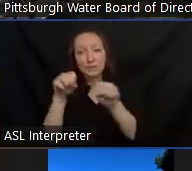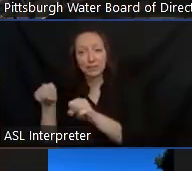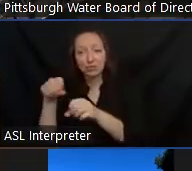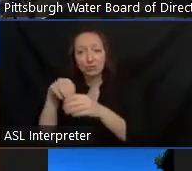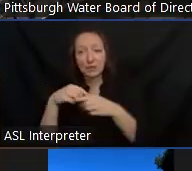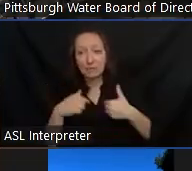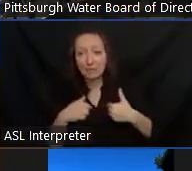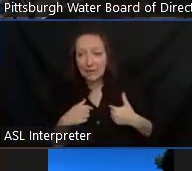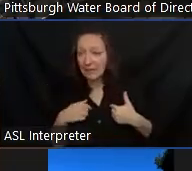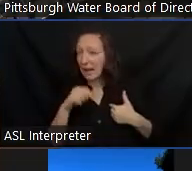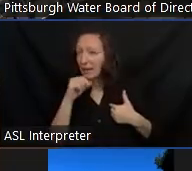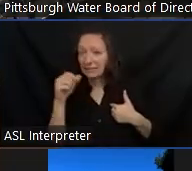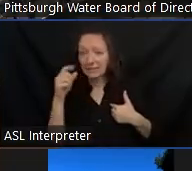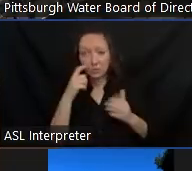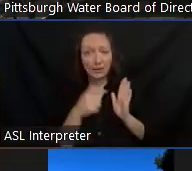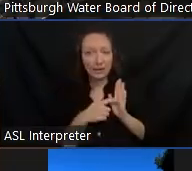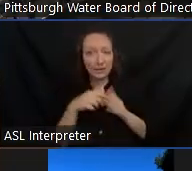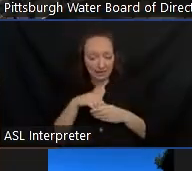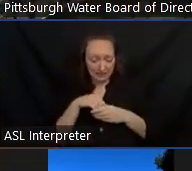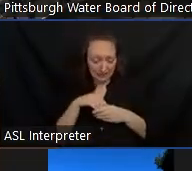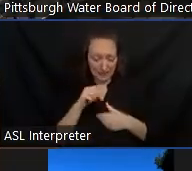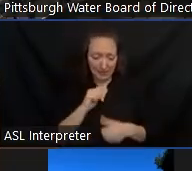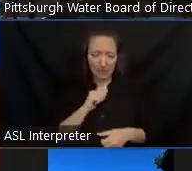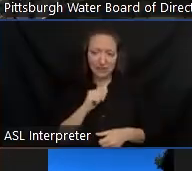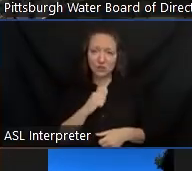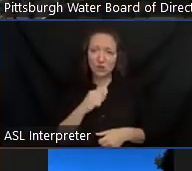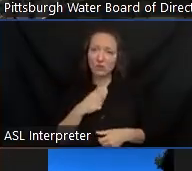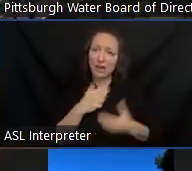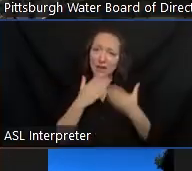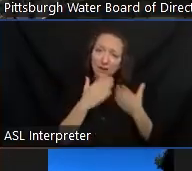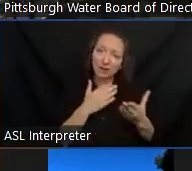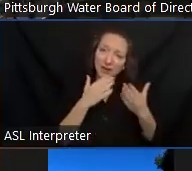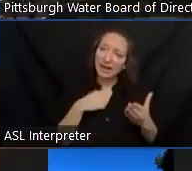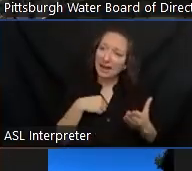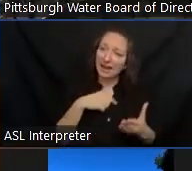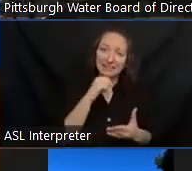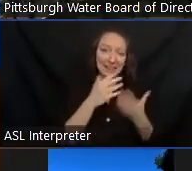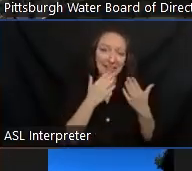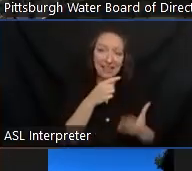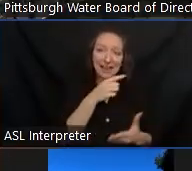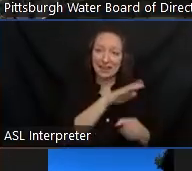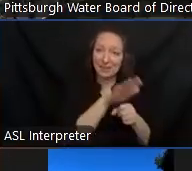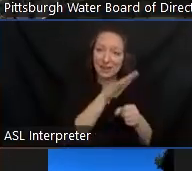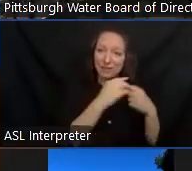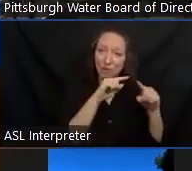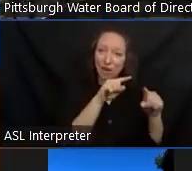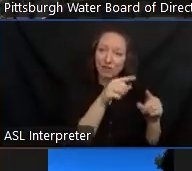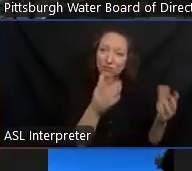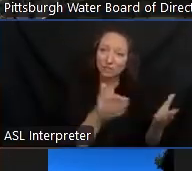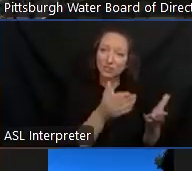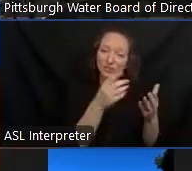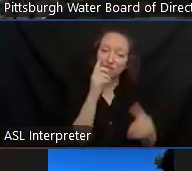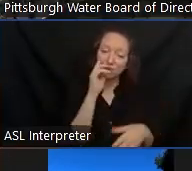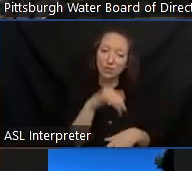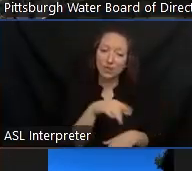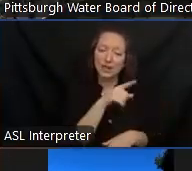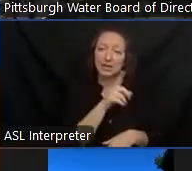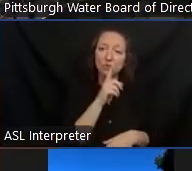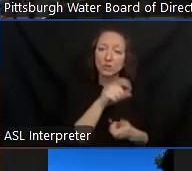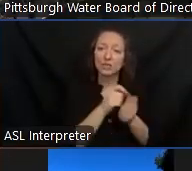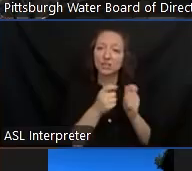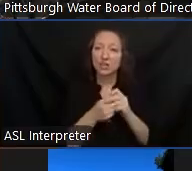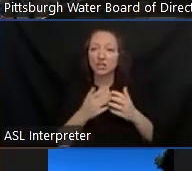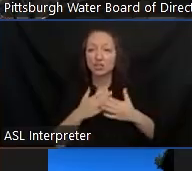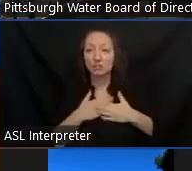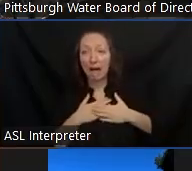myself. And I'm tremendously grateful and probably didn't thank him enough while he was here for that. Changed my life,